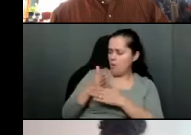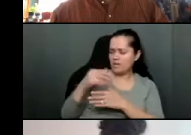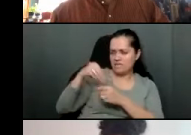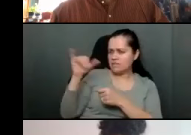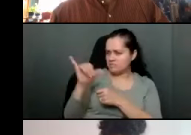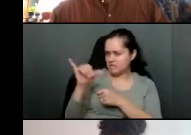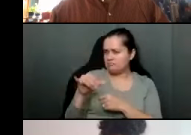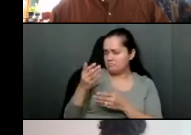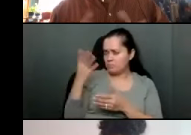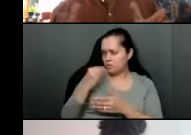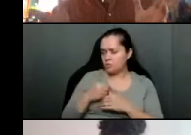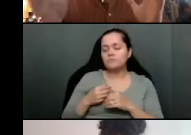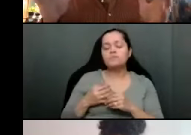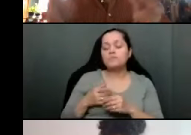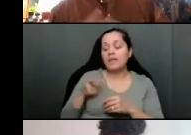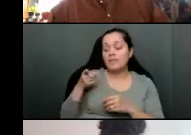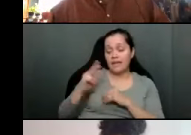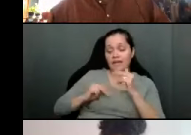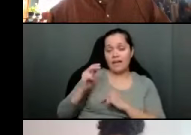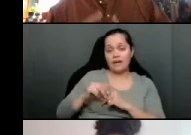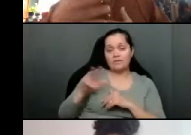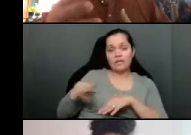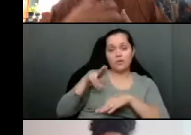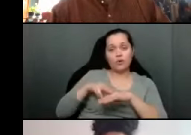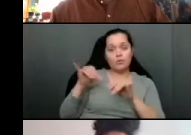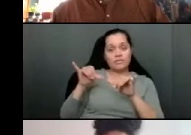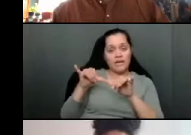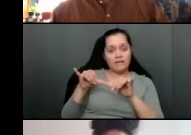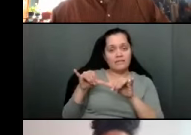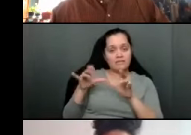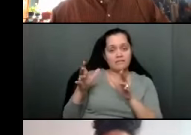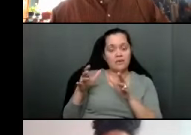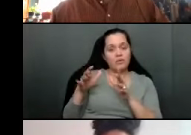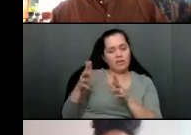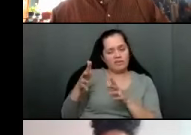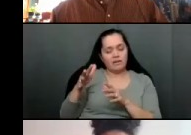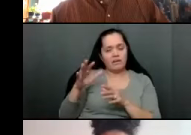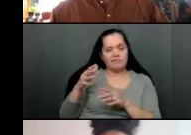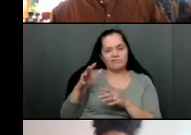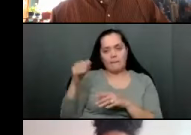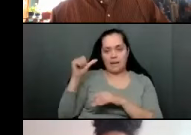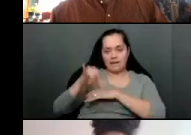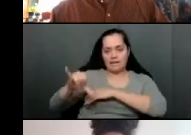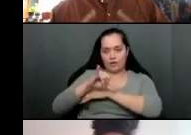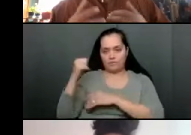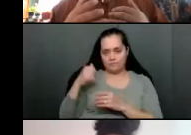inside. That house was on a typical size lot with a modest backyard.